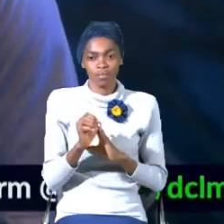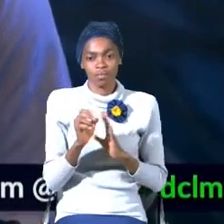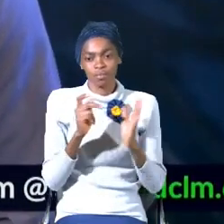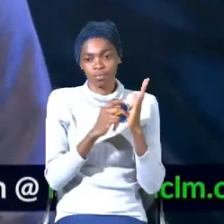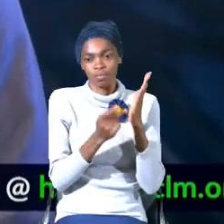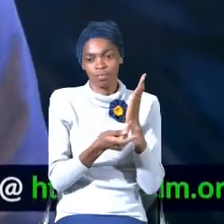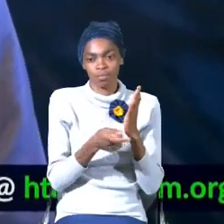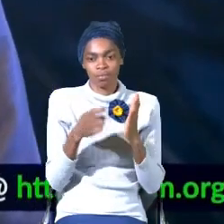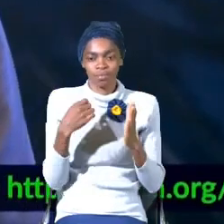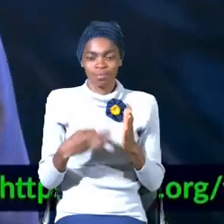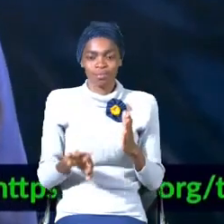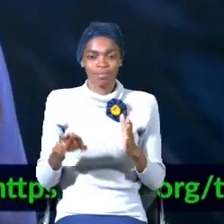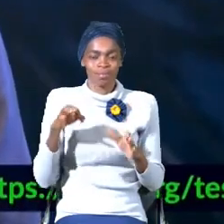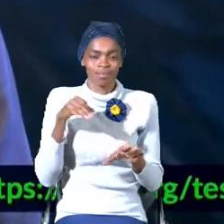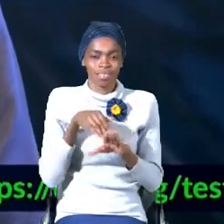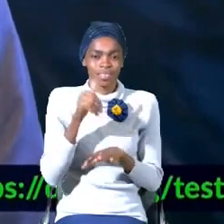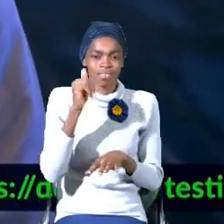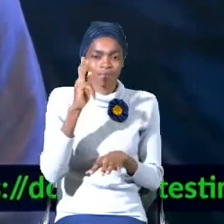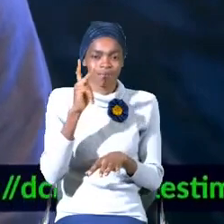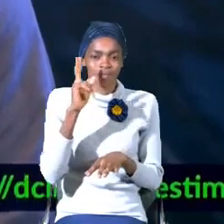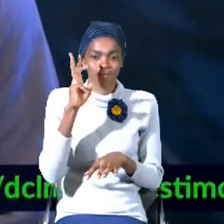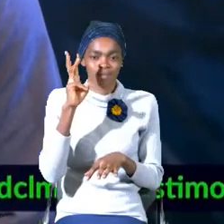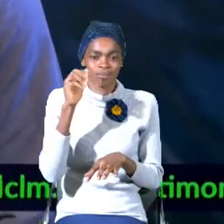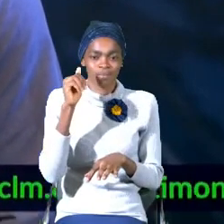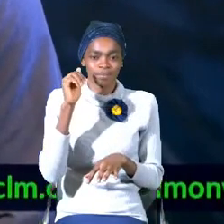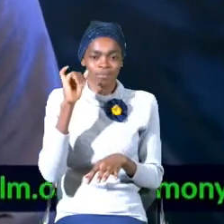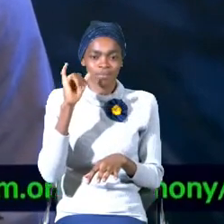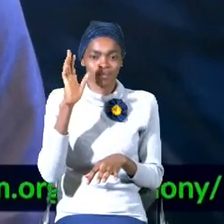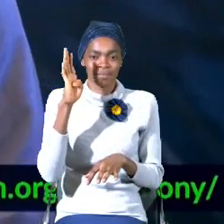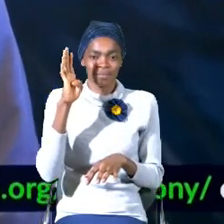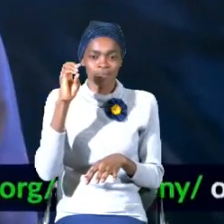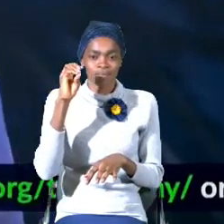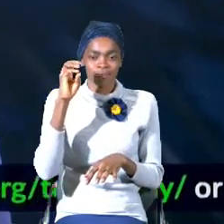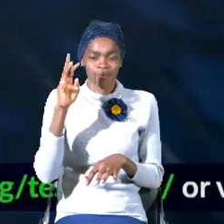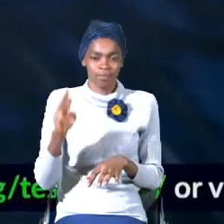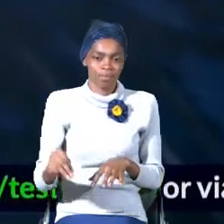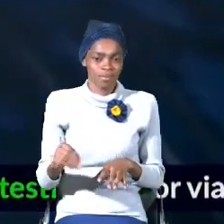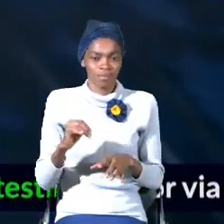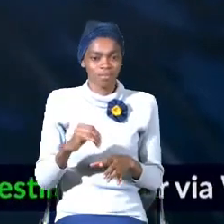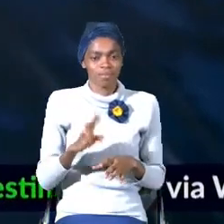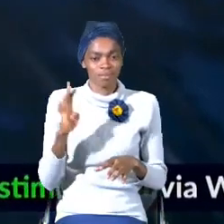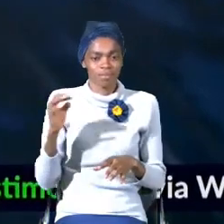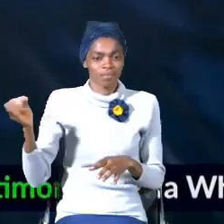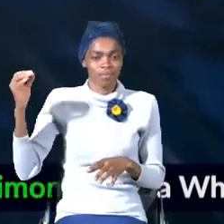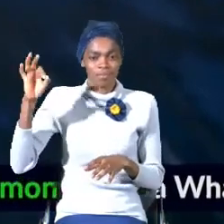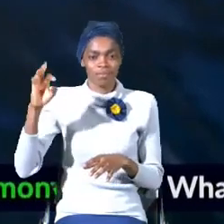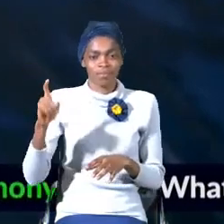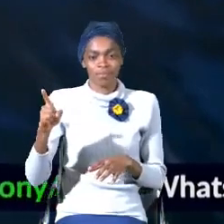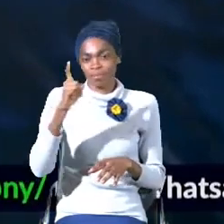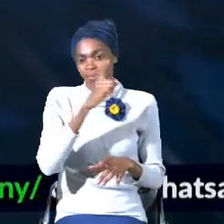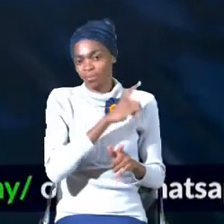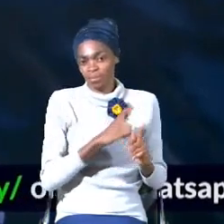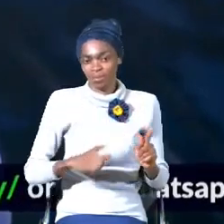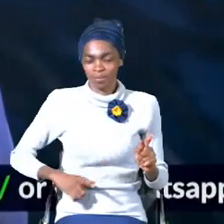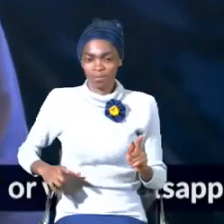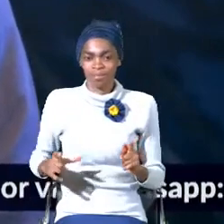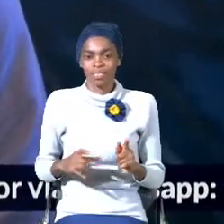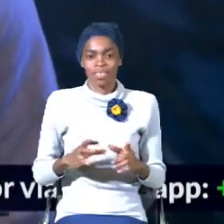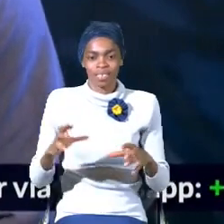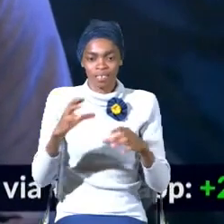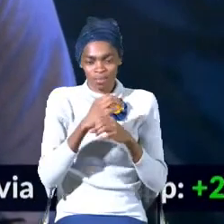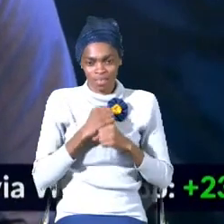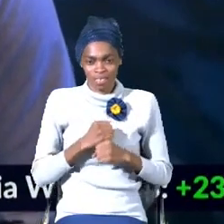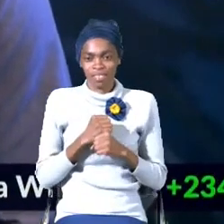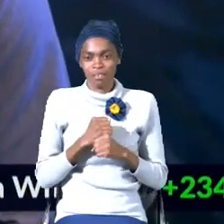Akwa Ibom, by the grace of God, I received healing. What the hospital and the emergency that I have been taking cannot do,